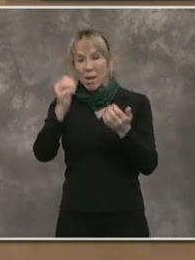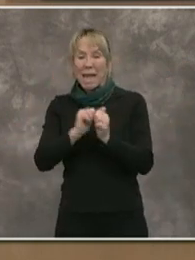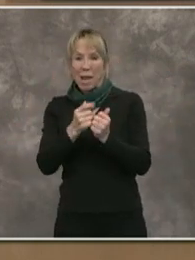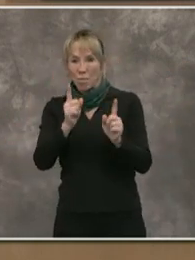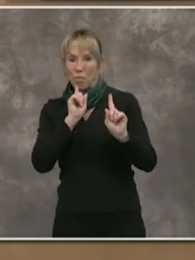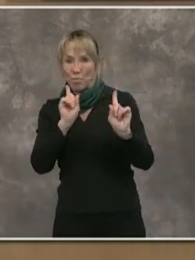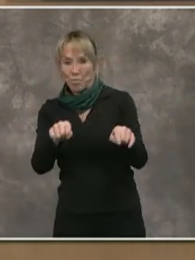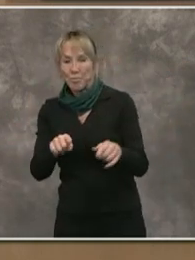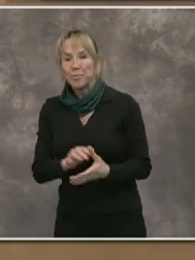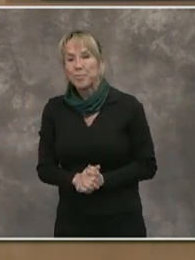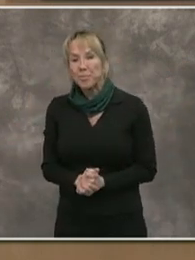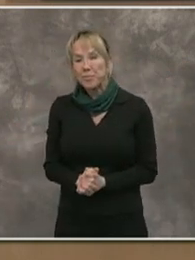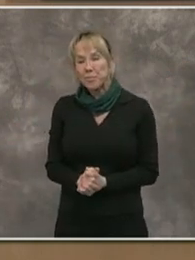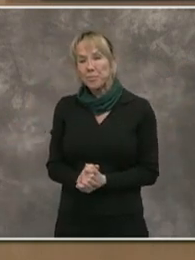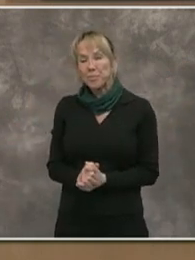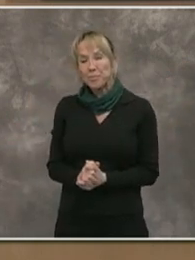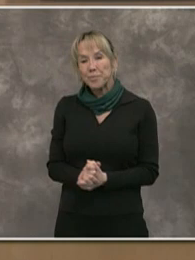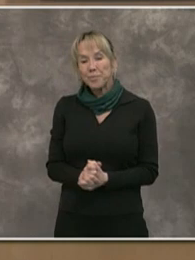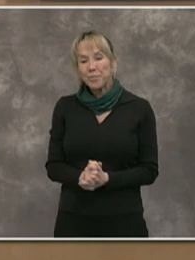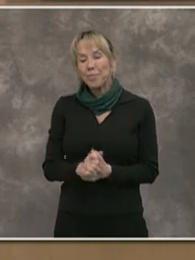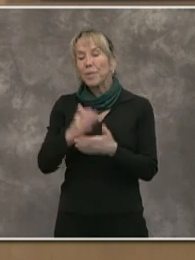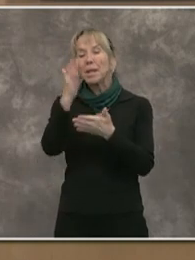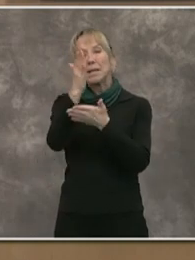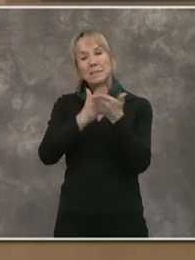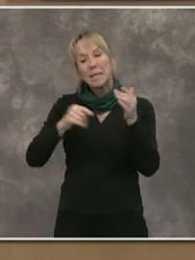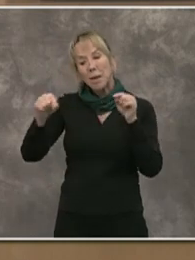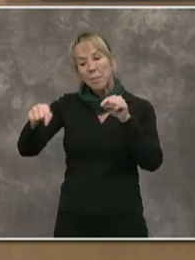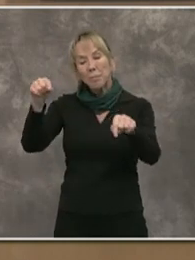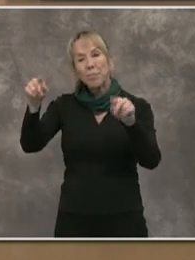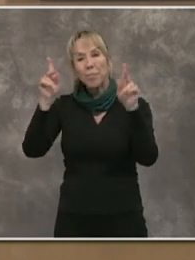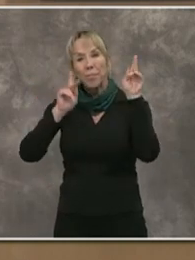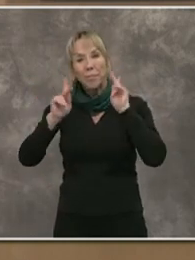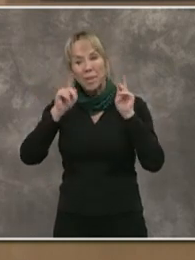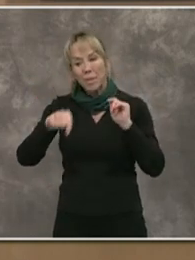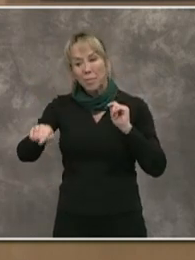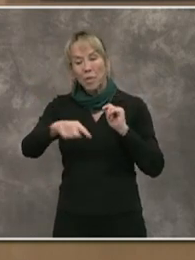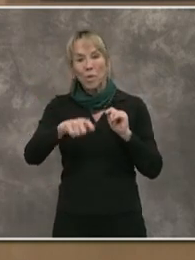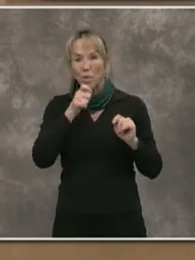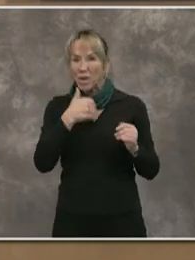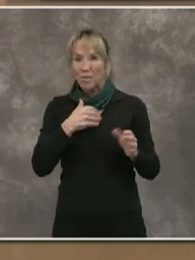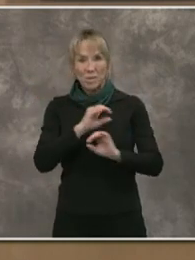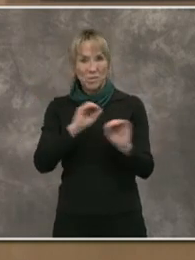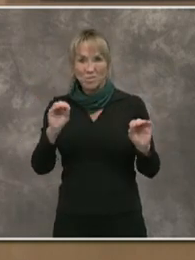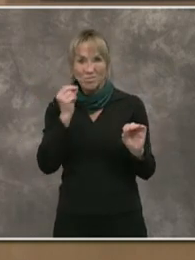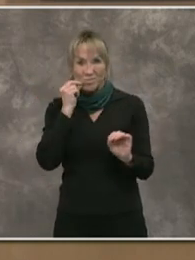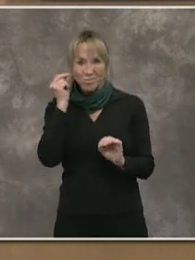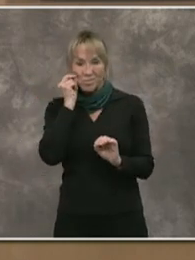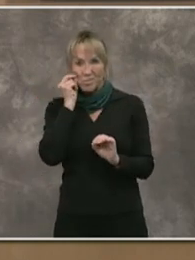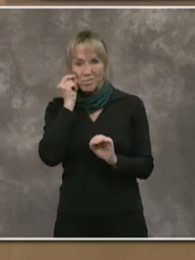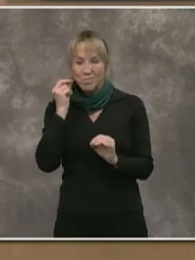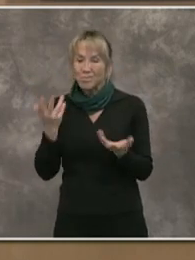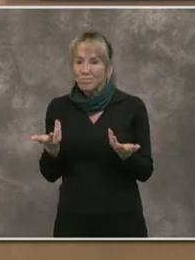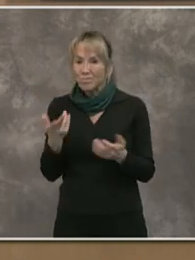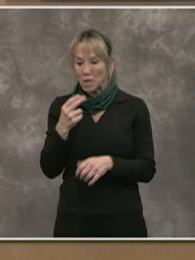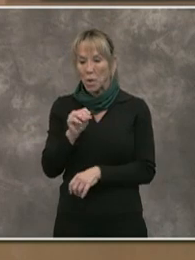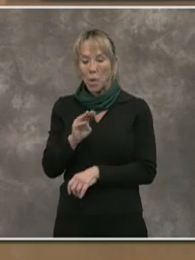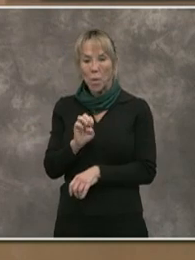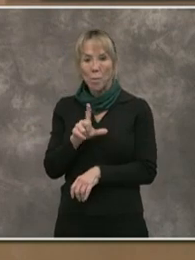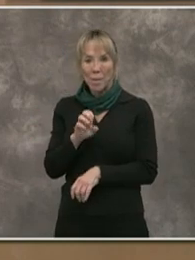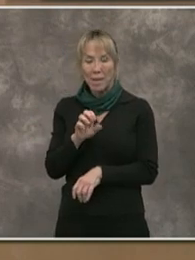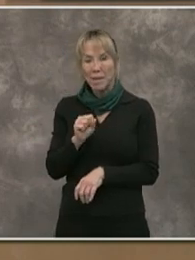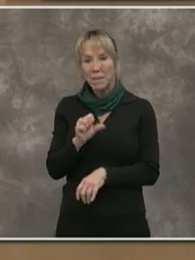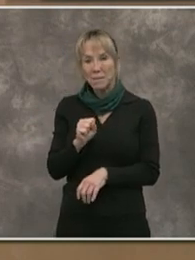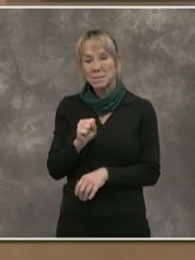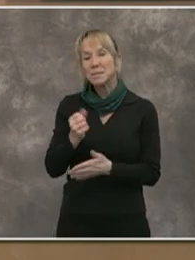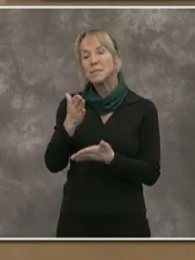it. Some homeless individuals are actually coded by perhaps the